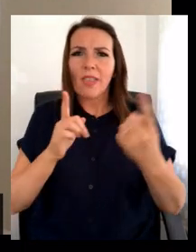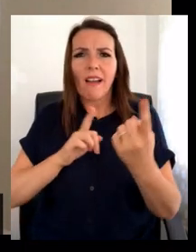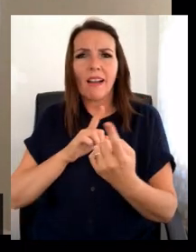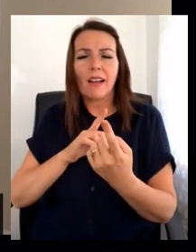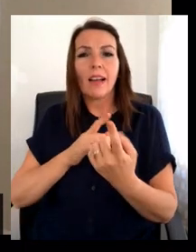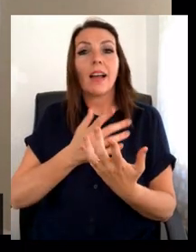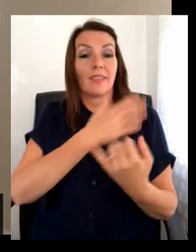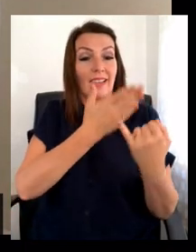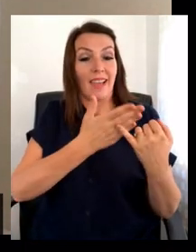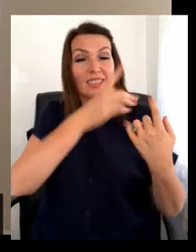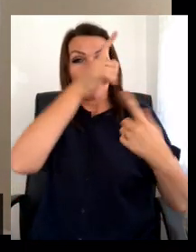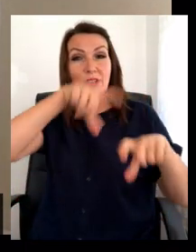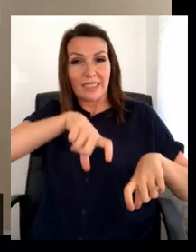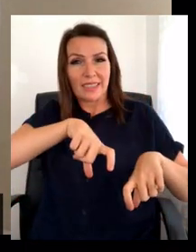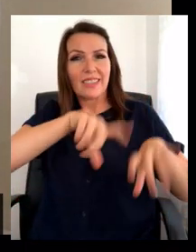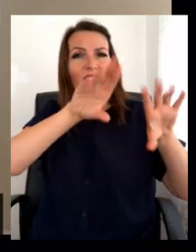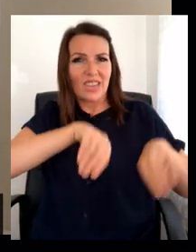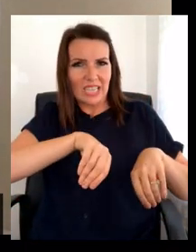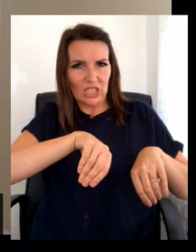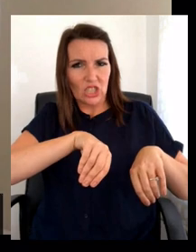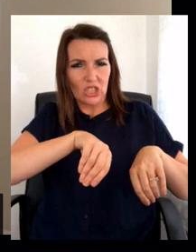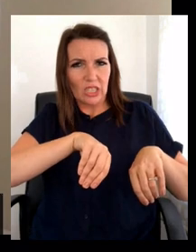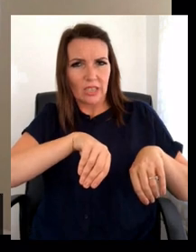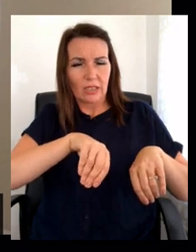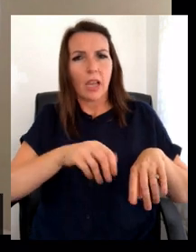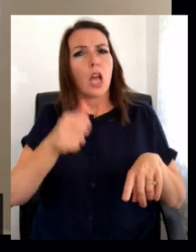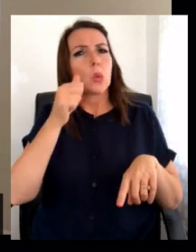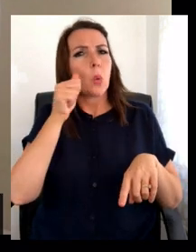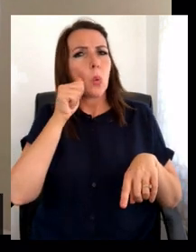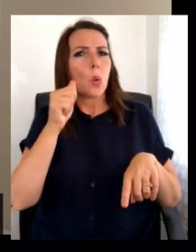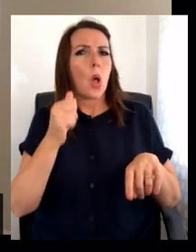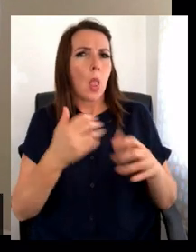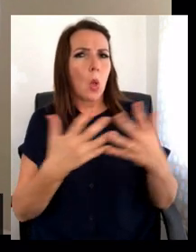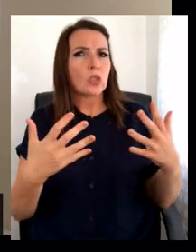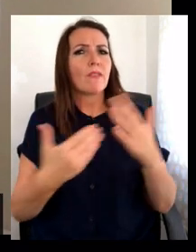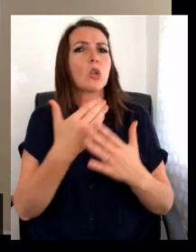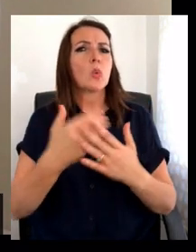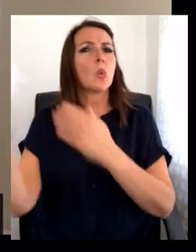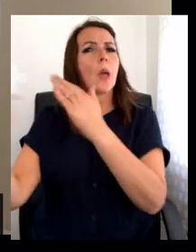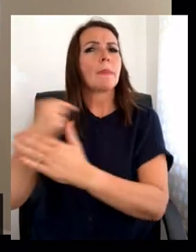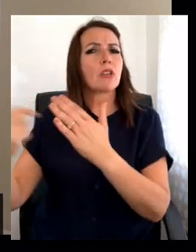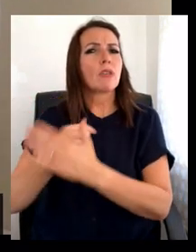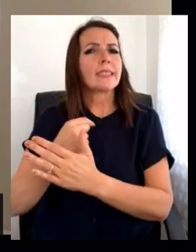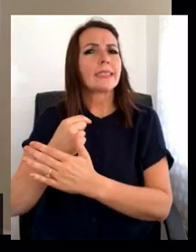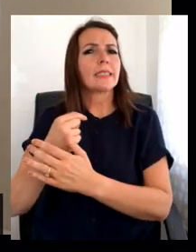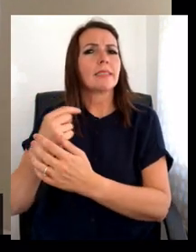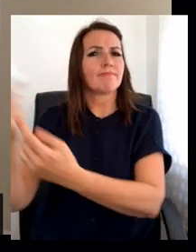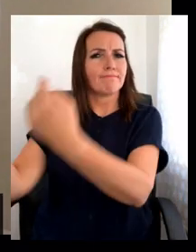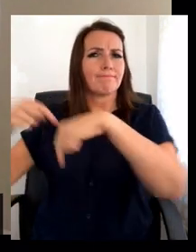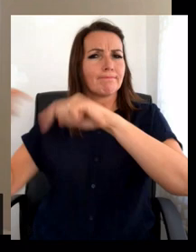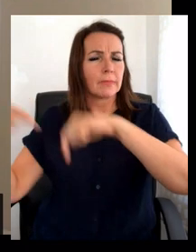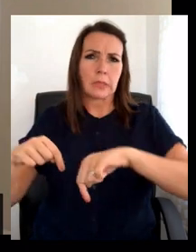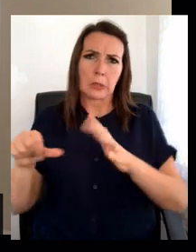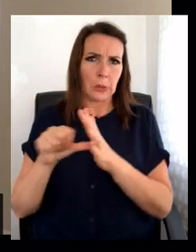ended, I knew that there were a lot of new immigrants and refugees who were having a lot of difficulties. They're